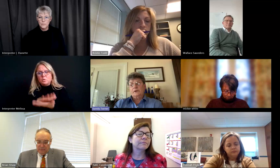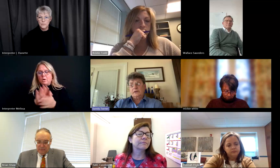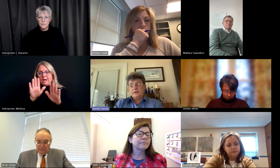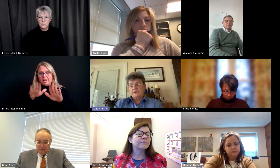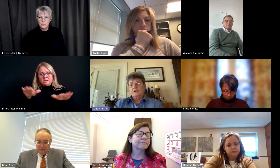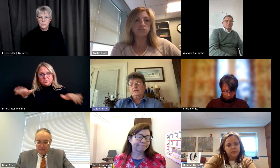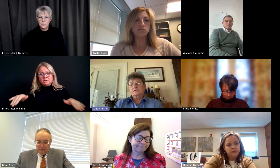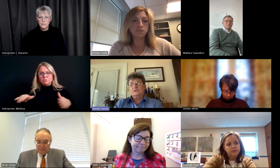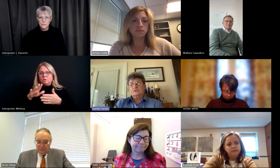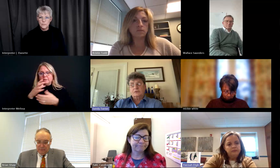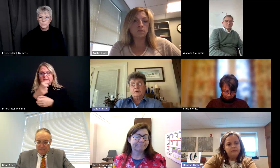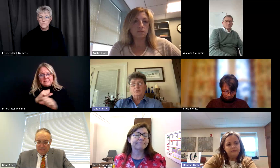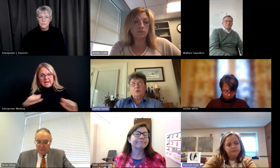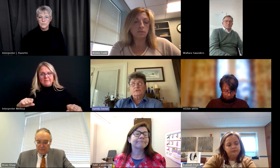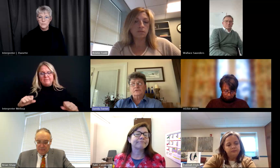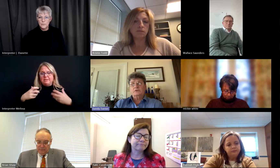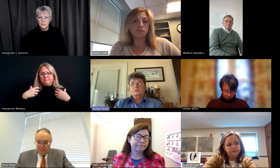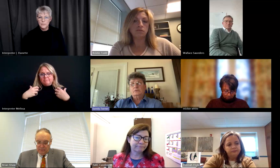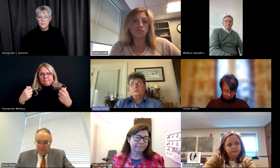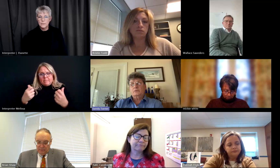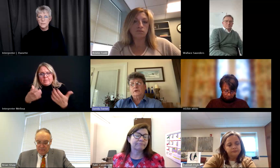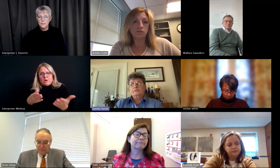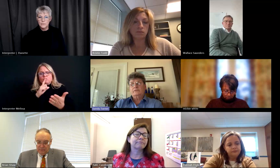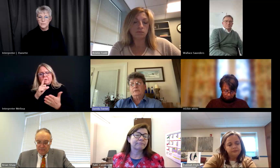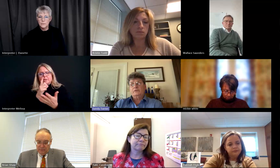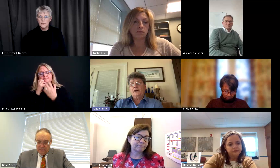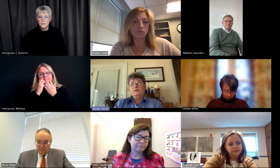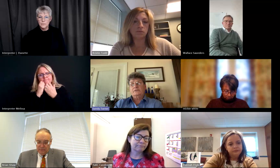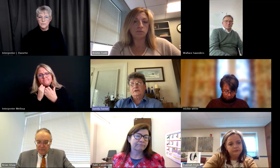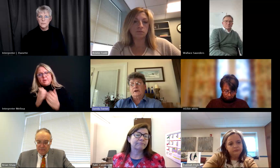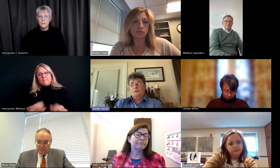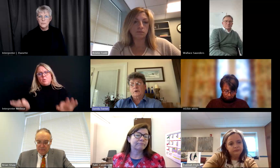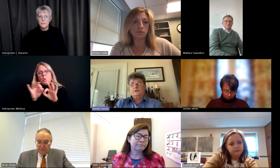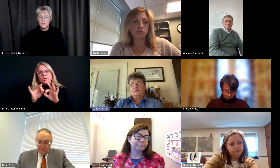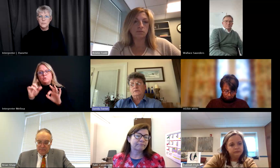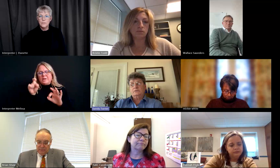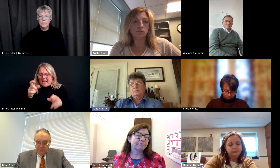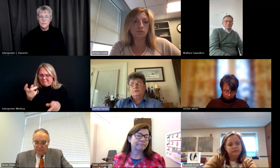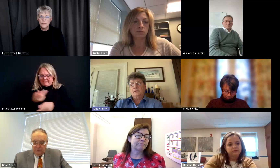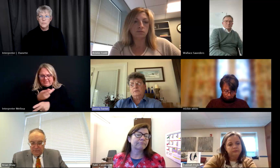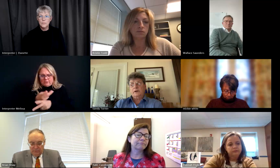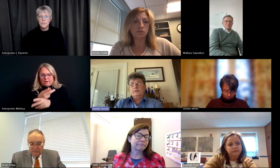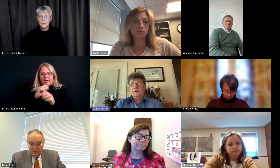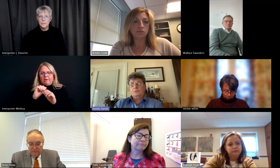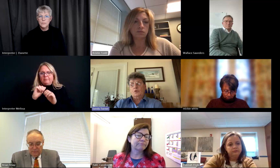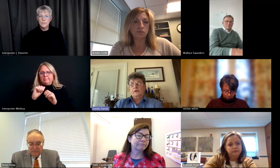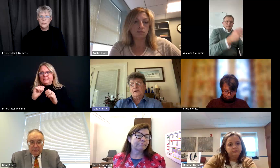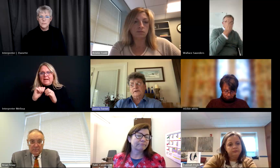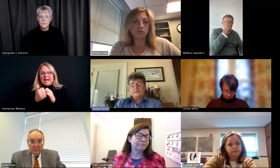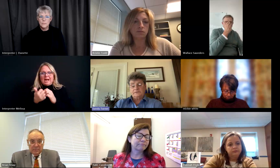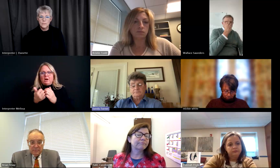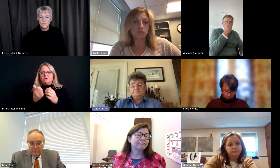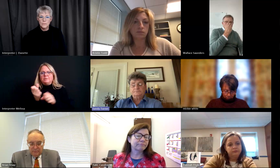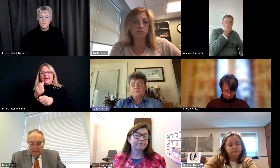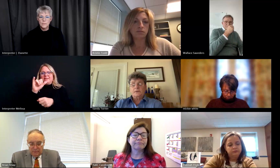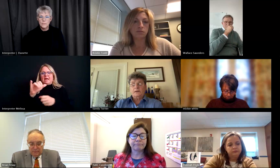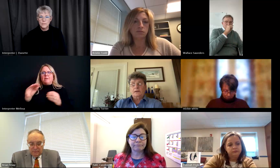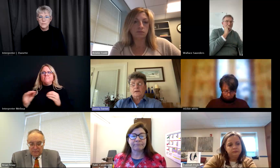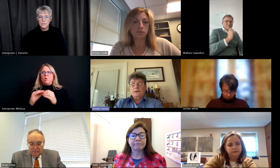and well-being there is extremely important. So we've got to figure out a way to make that more